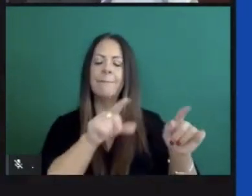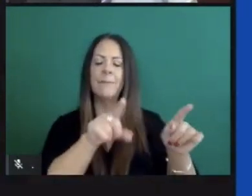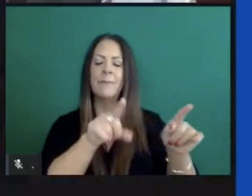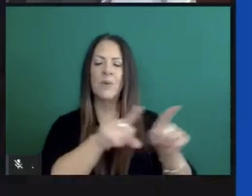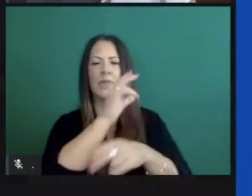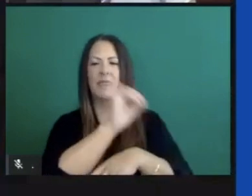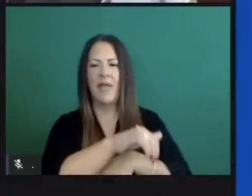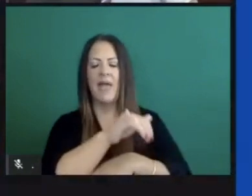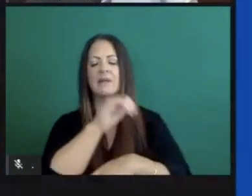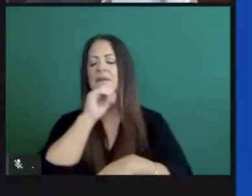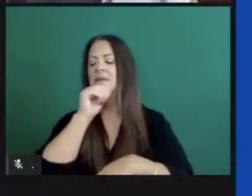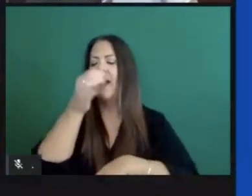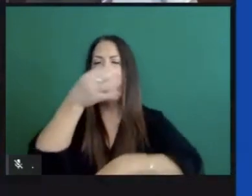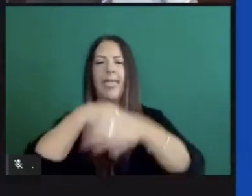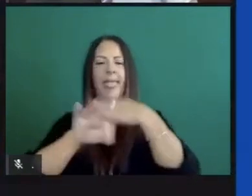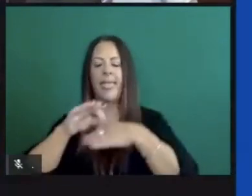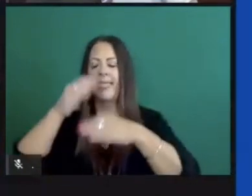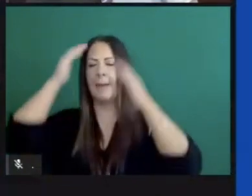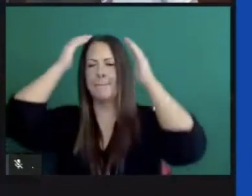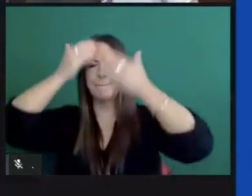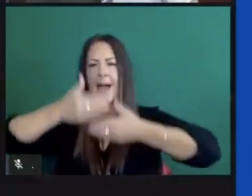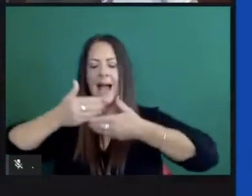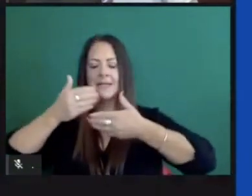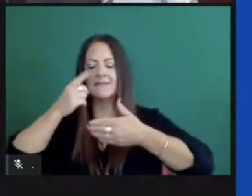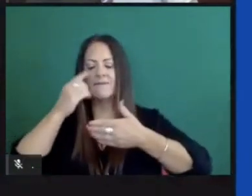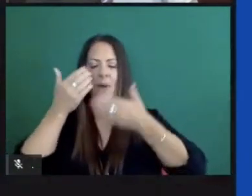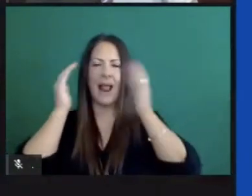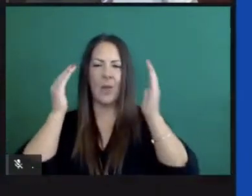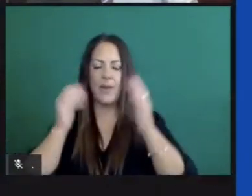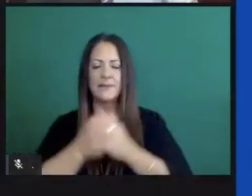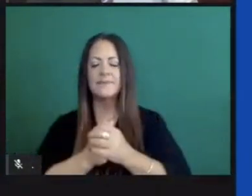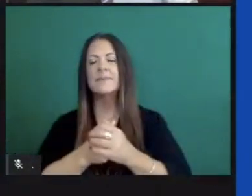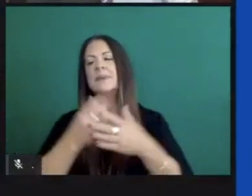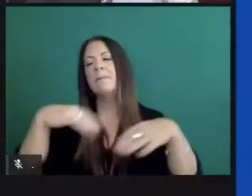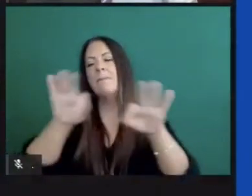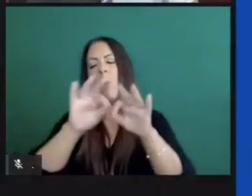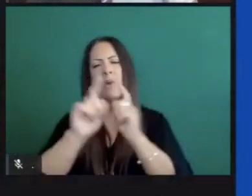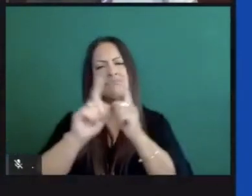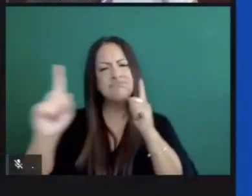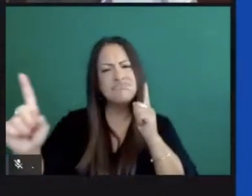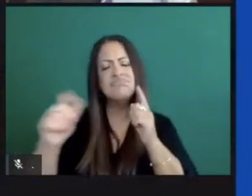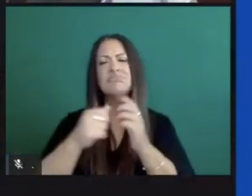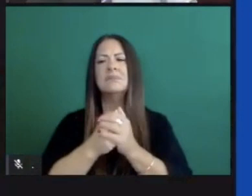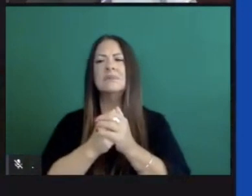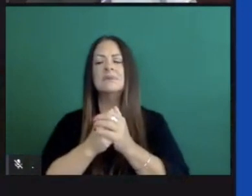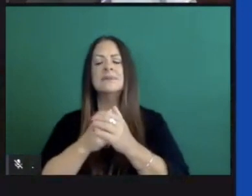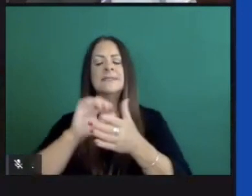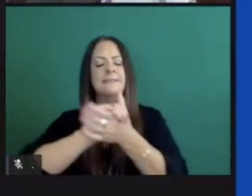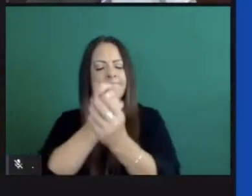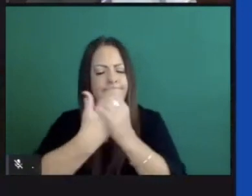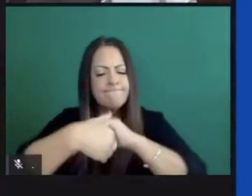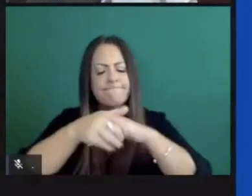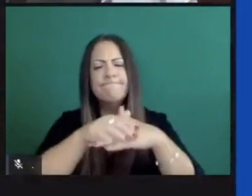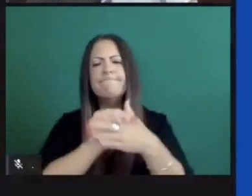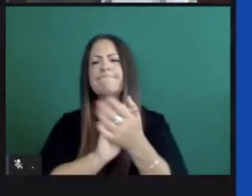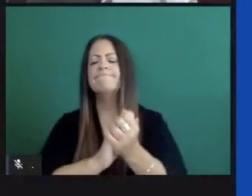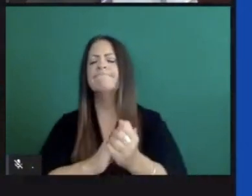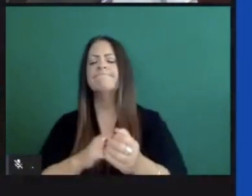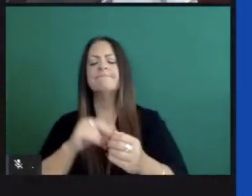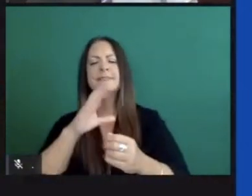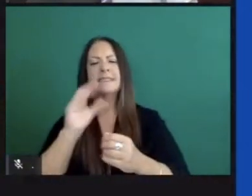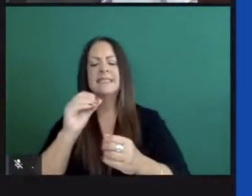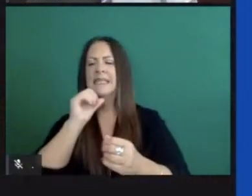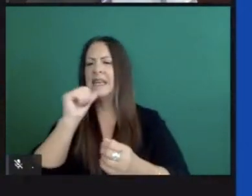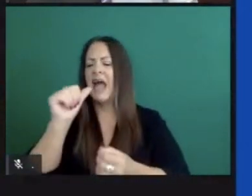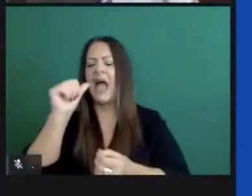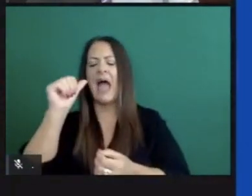covering. To practice physical distancing, to practice good hygiene, to continue minimizing mixing, and staying